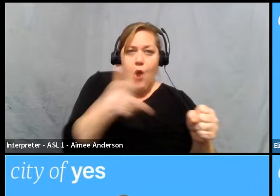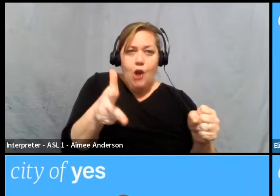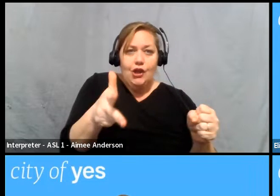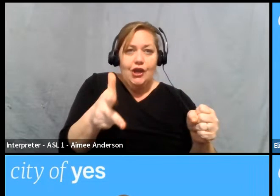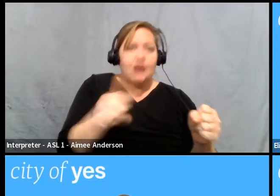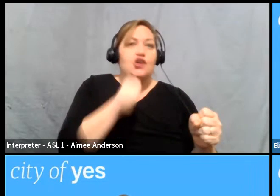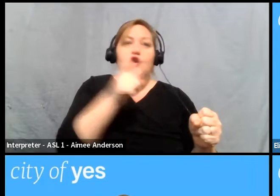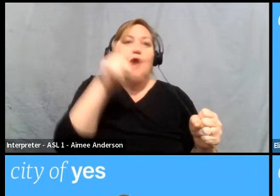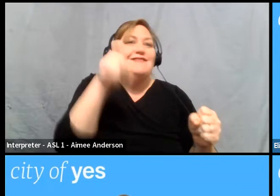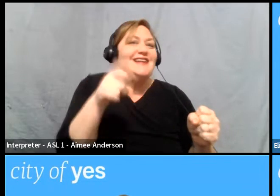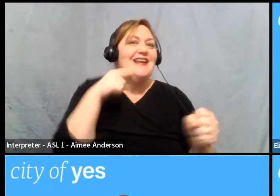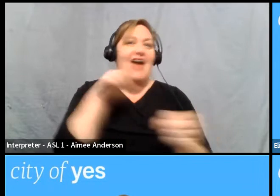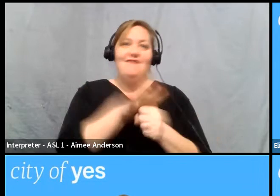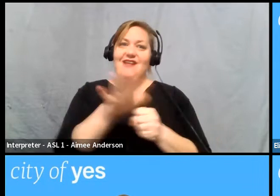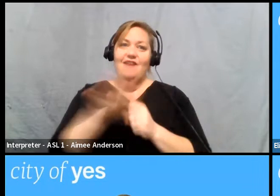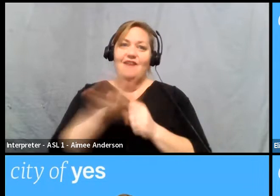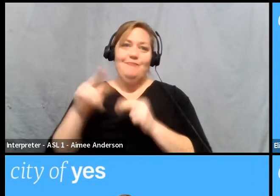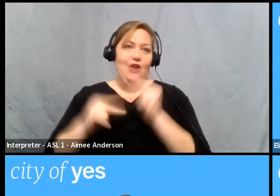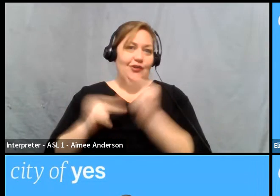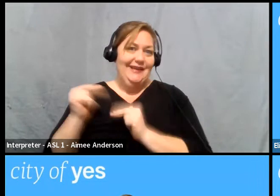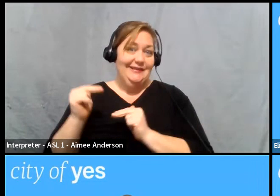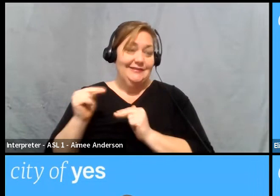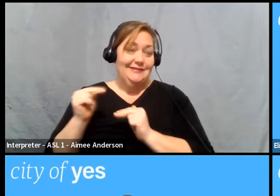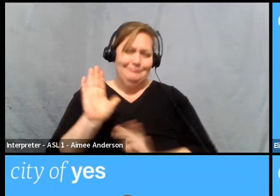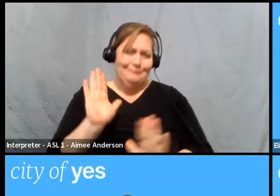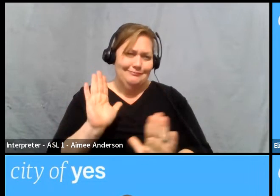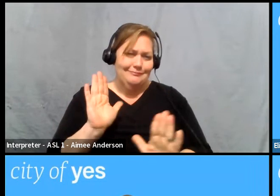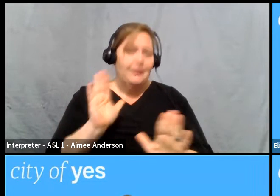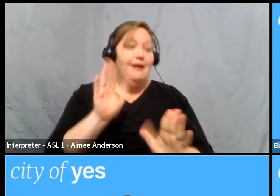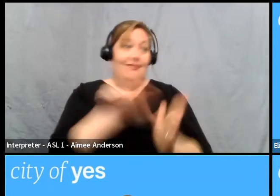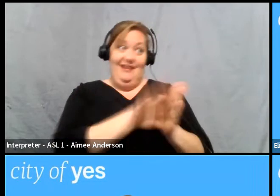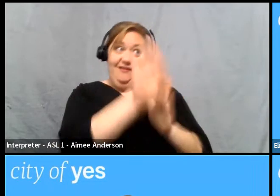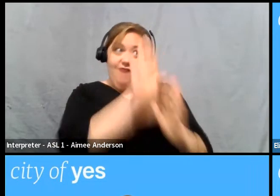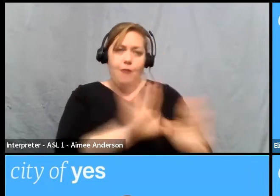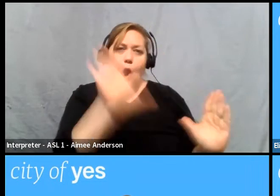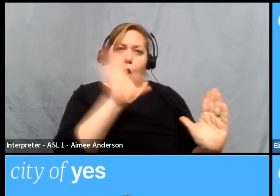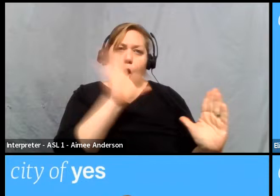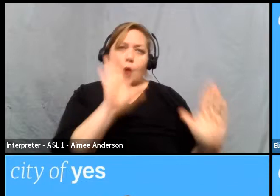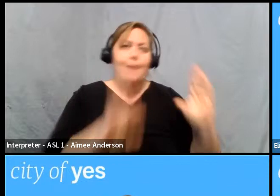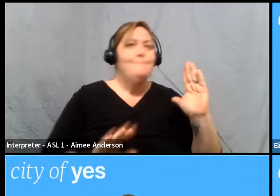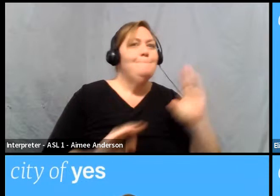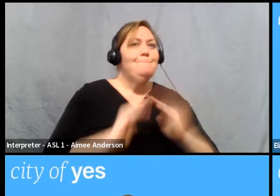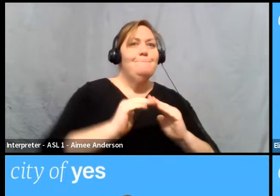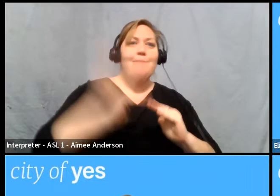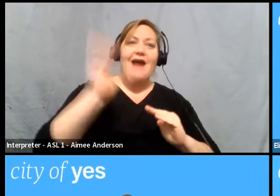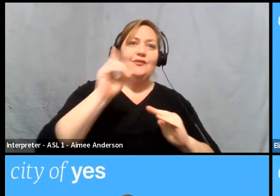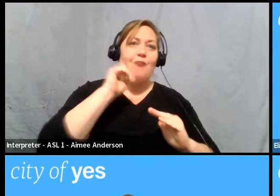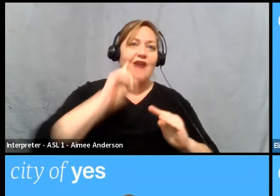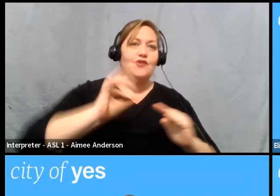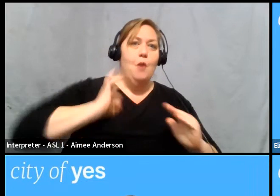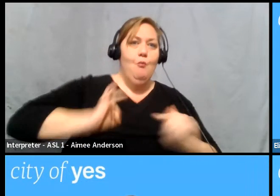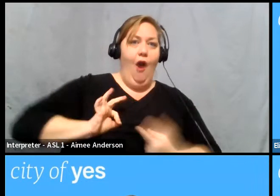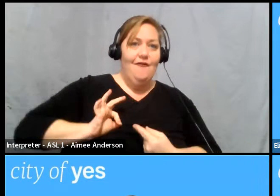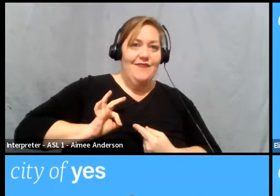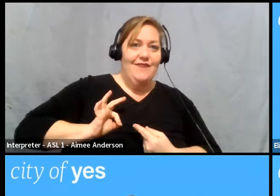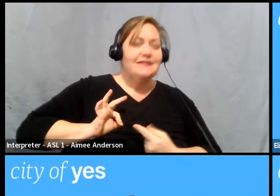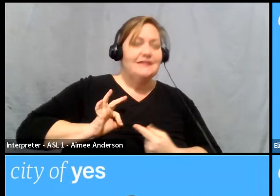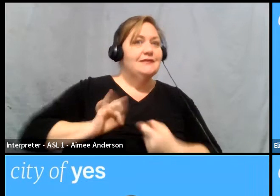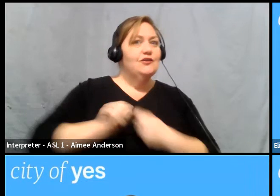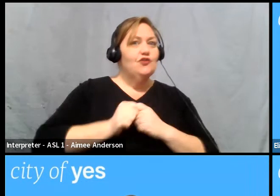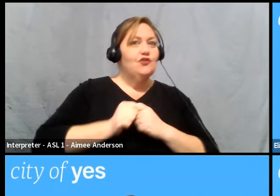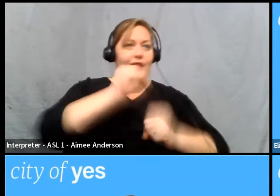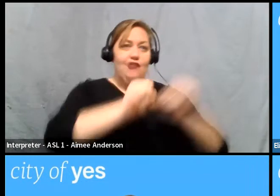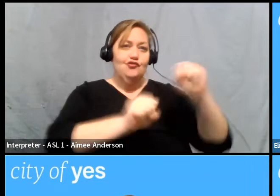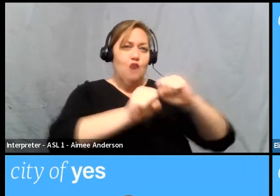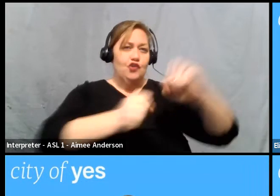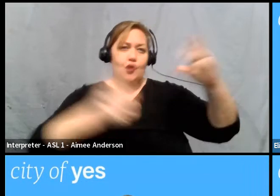do not have enough building. Okay, the developers are looking to maximize their profits, which means to make the structure as big